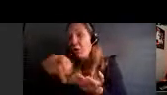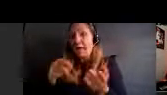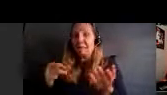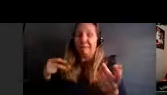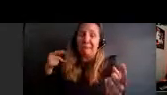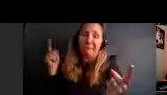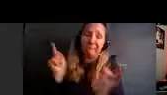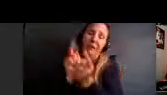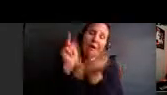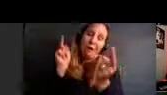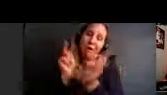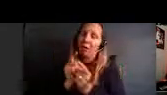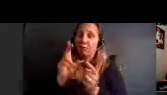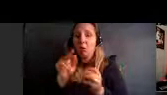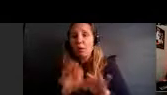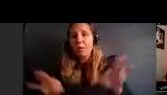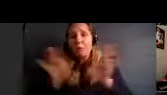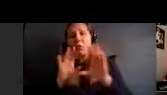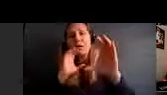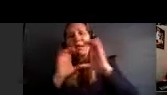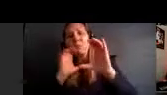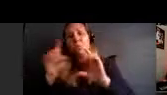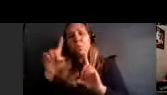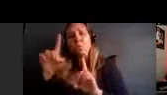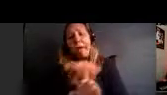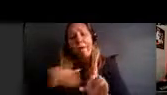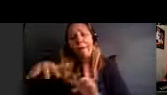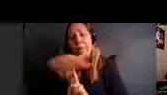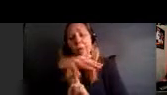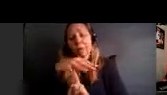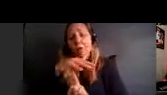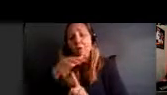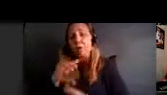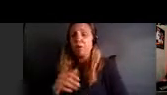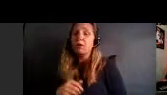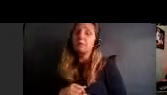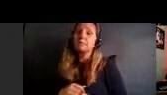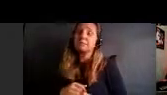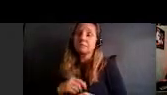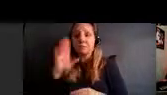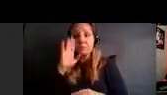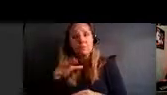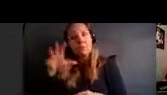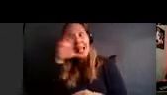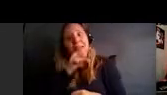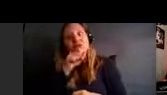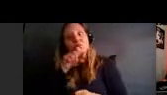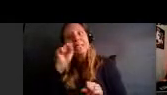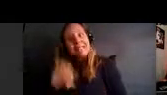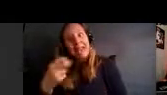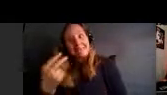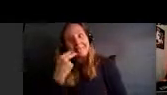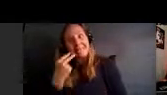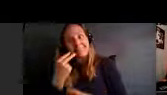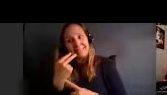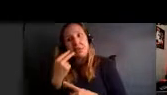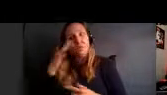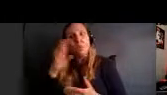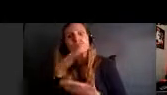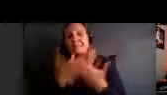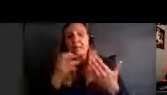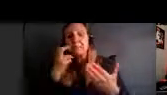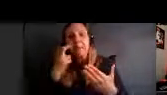or bump into you. Now, assume that they can see you, because many individuals who are blind actually do have some partial vision,